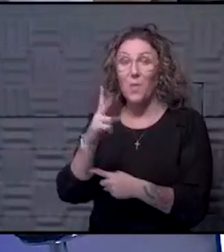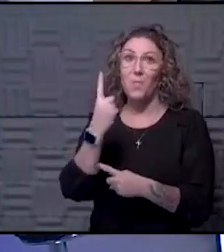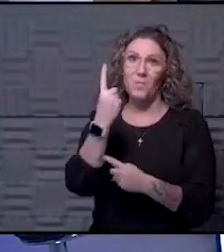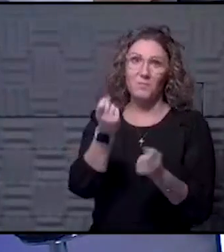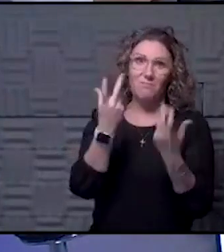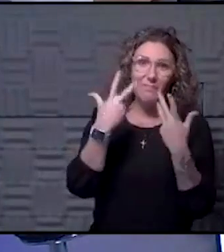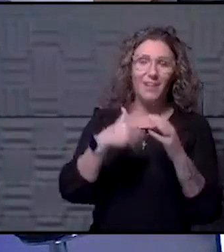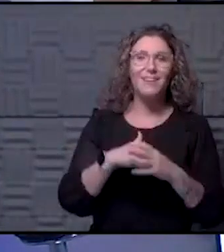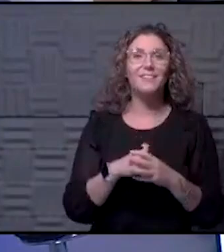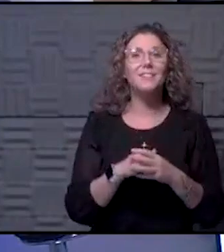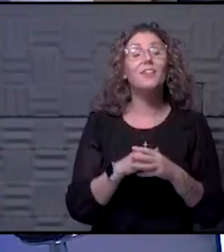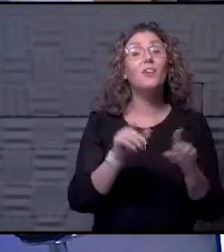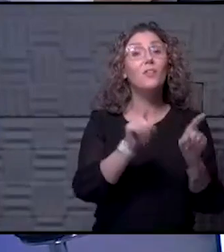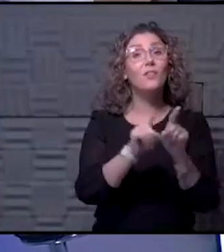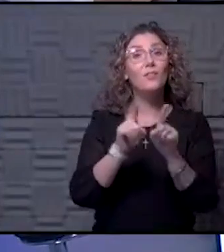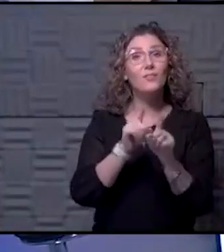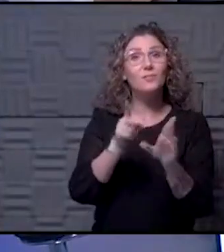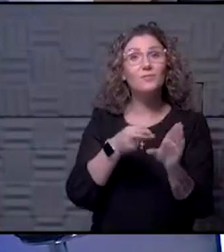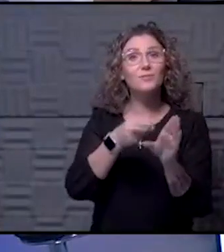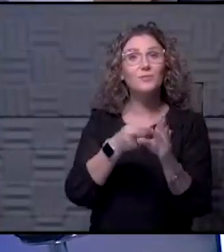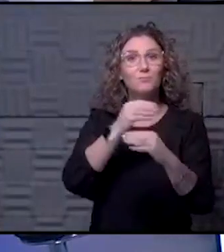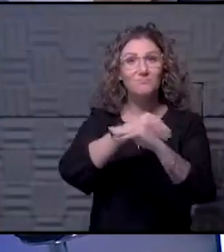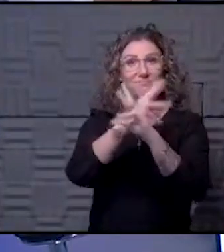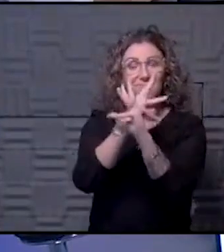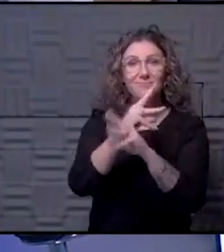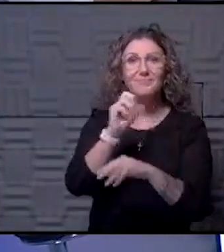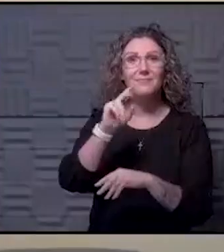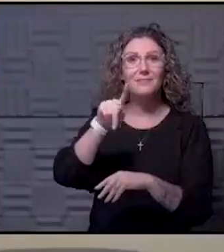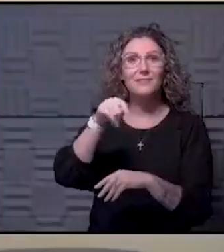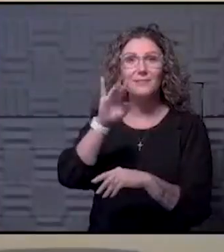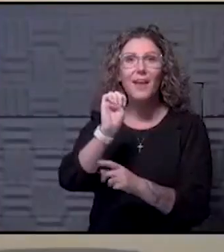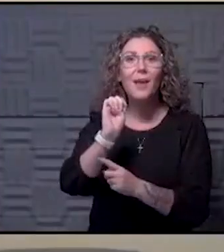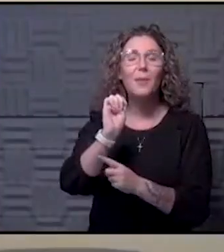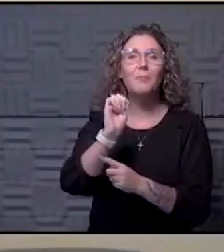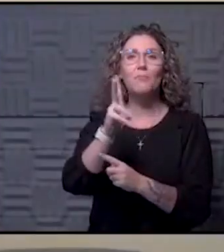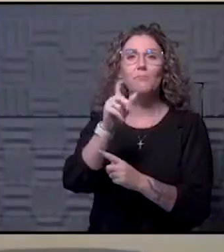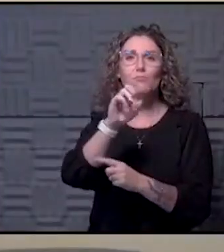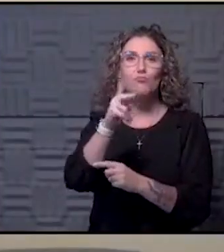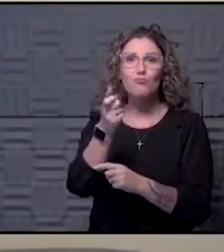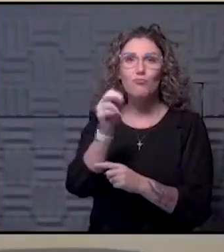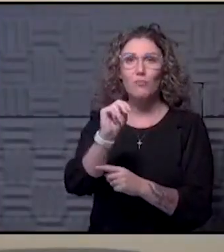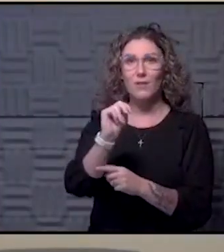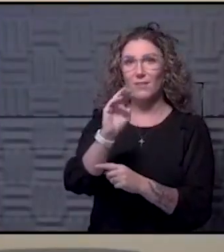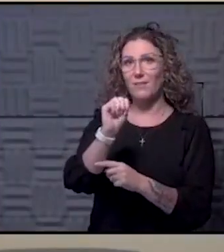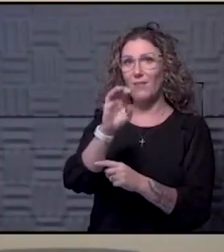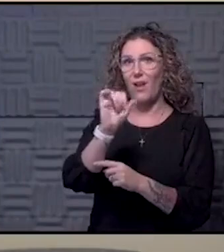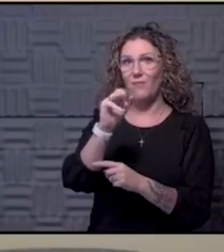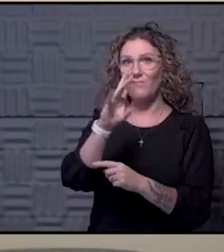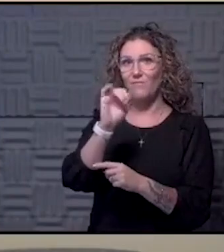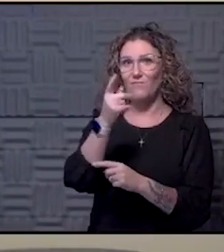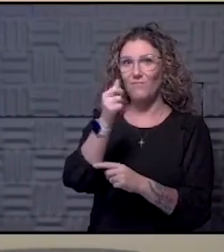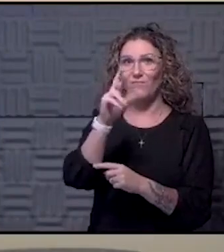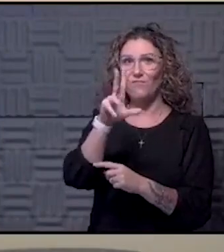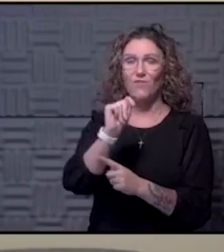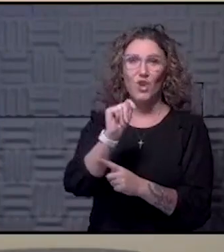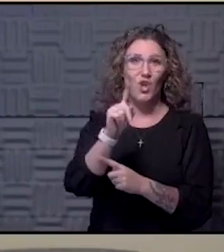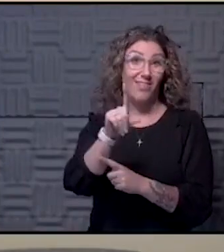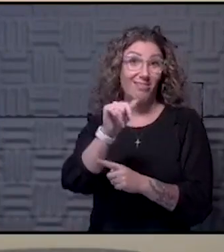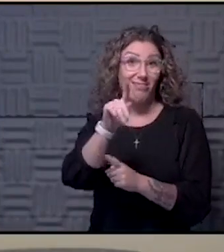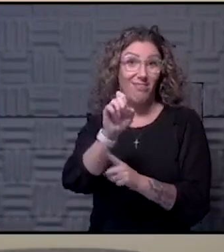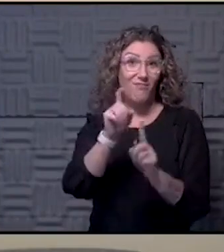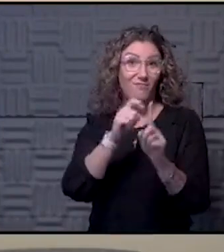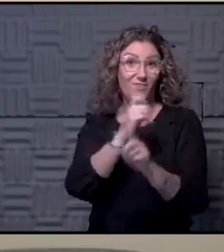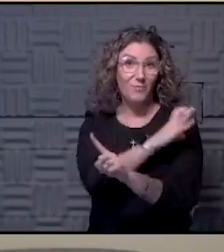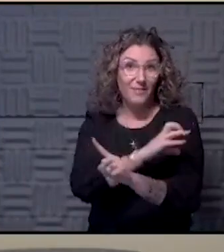ICUs. And also joining via Skype is Dr. Branden Comfort, coming to us live from his clinic in the internal